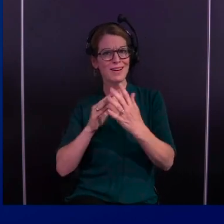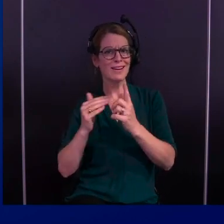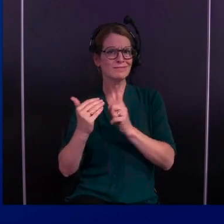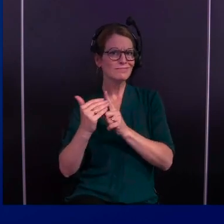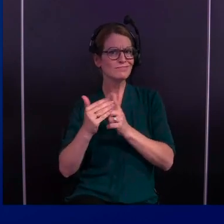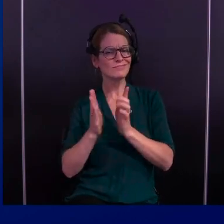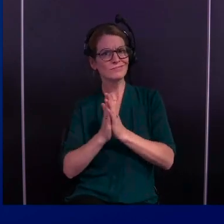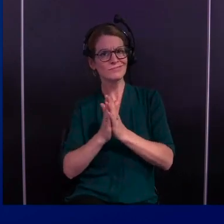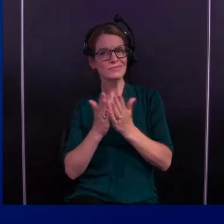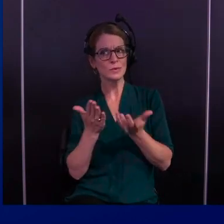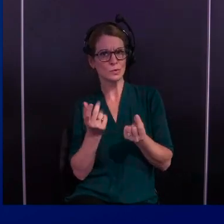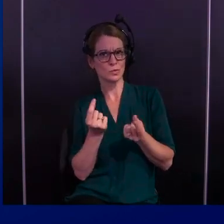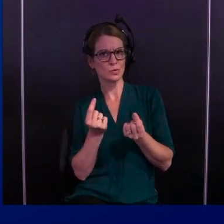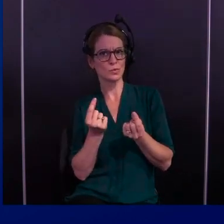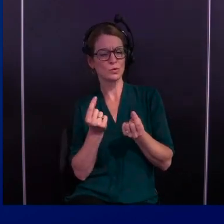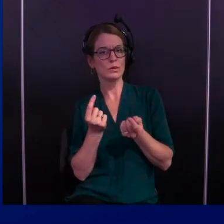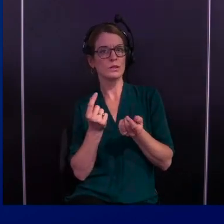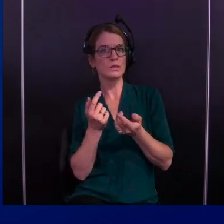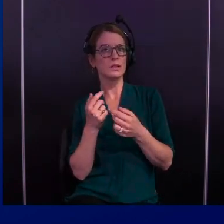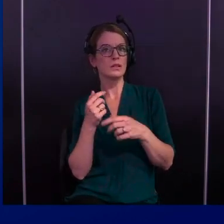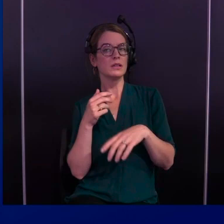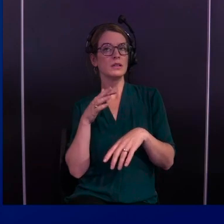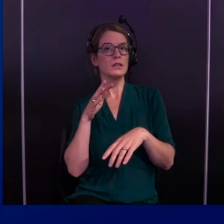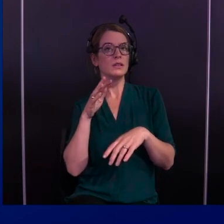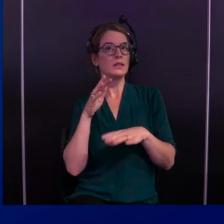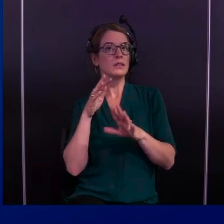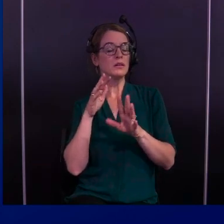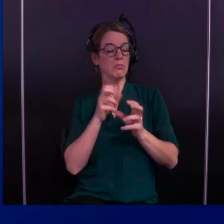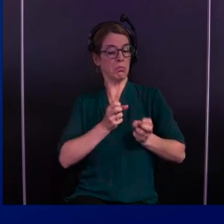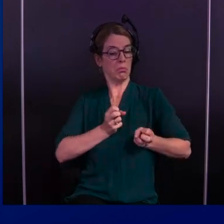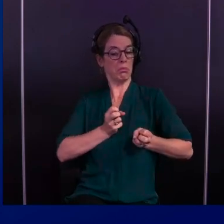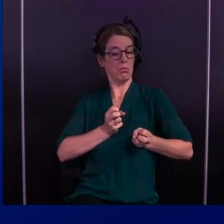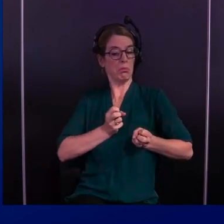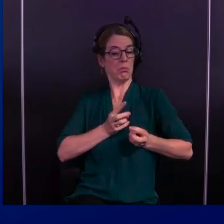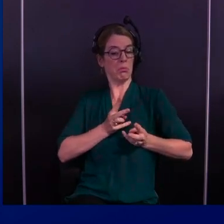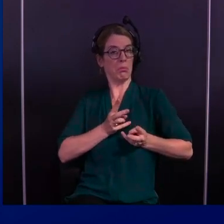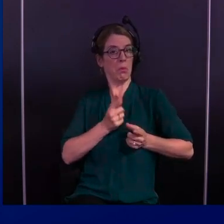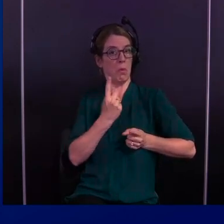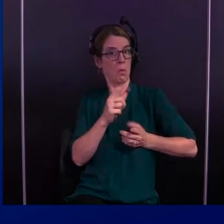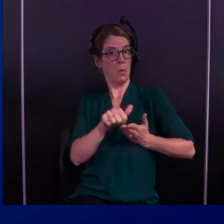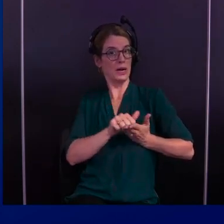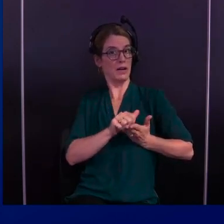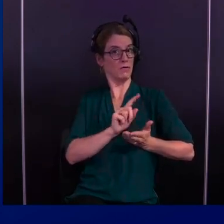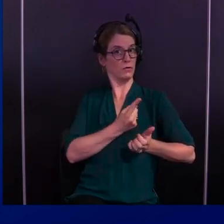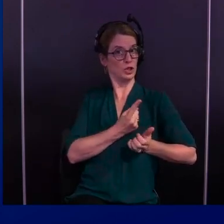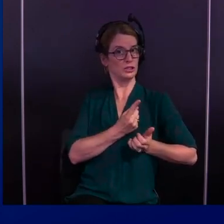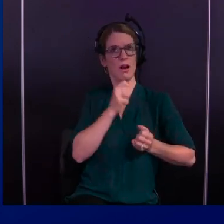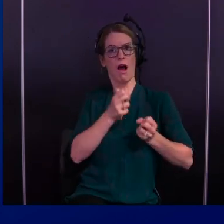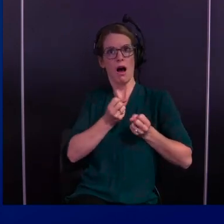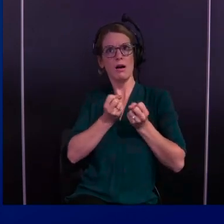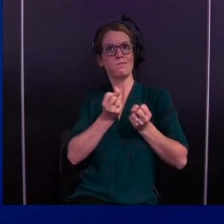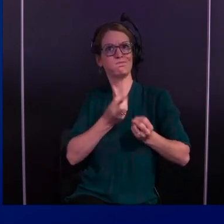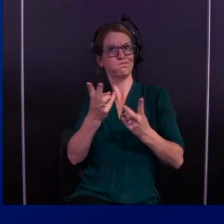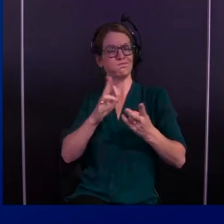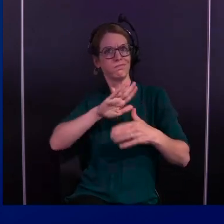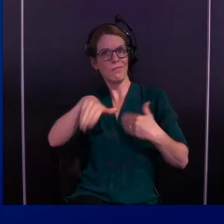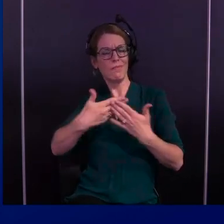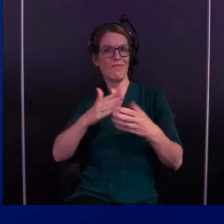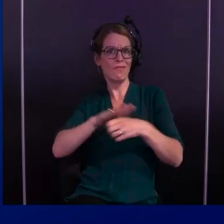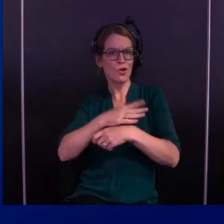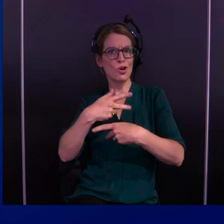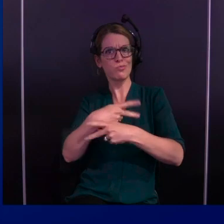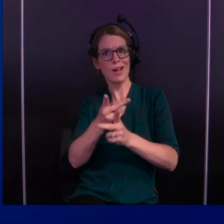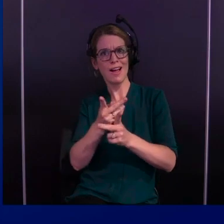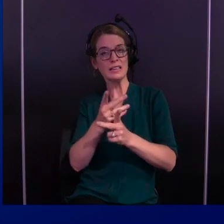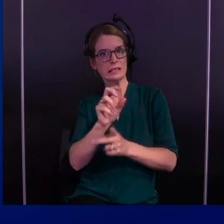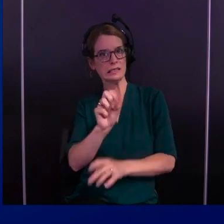we dial this back to, I just want to load this in one account first. And I love this because as an engineer